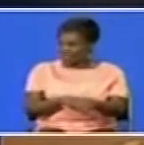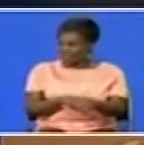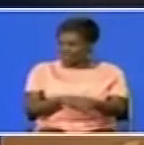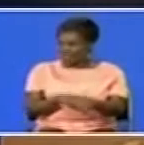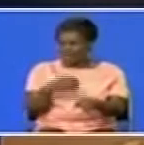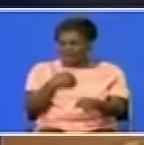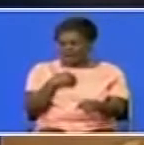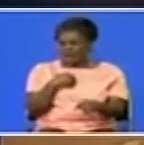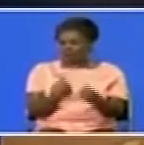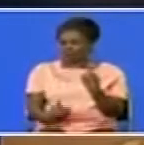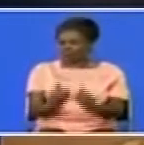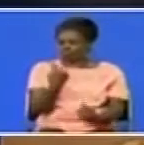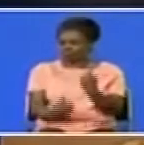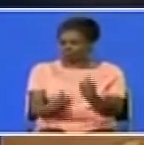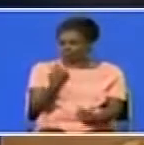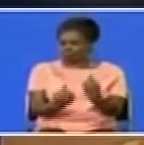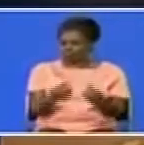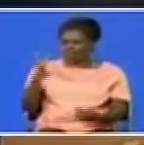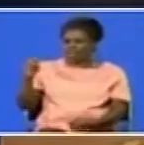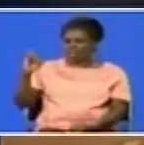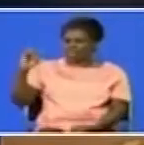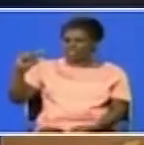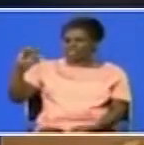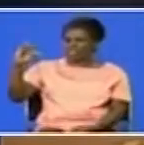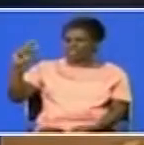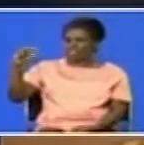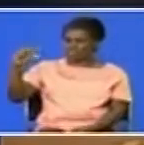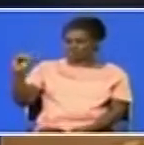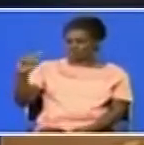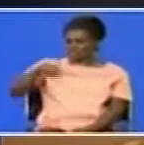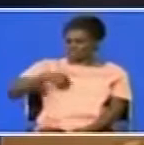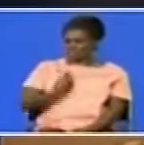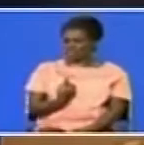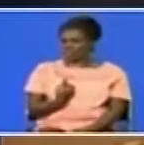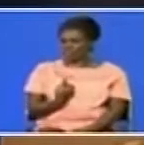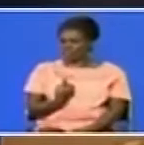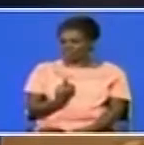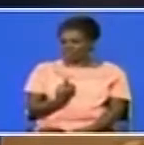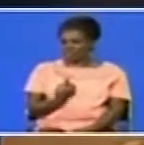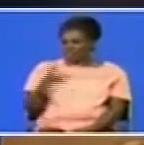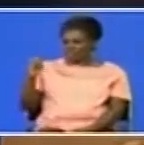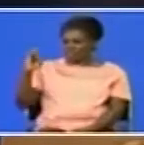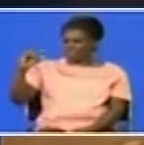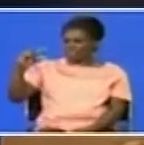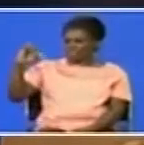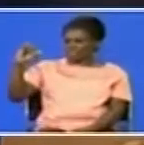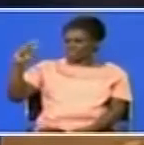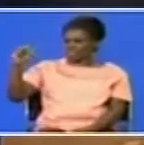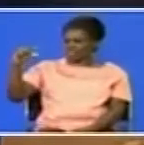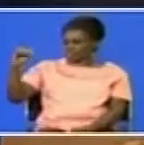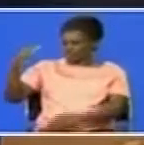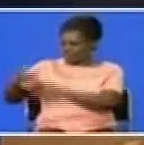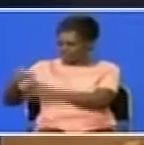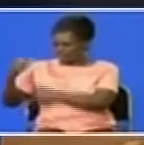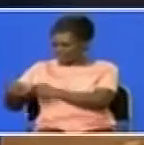a boiling point, and that is Migingo Island for us. I think Migingo Island and the territorial integrity